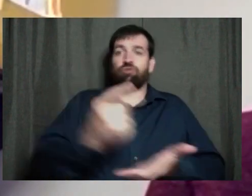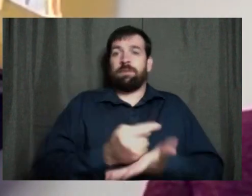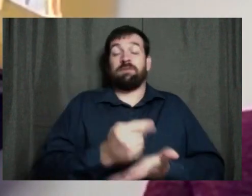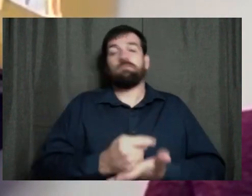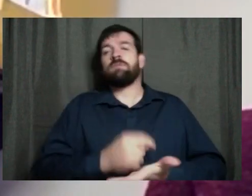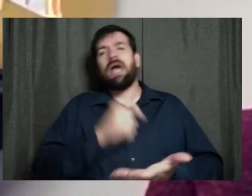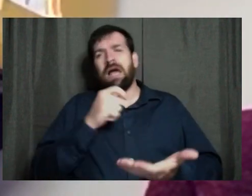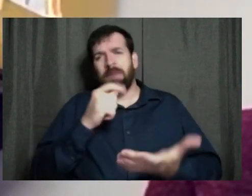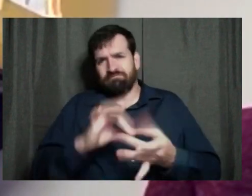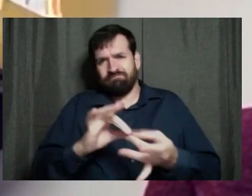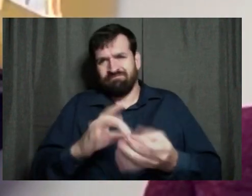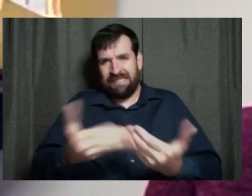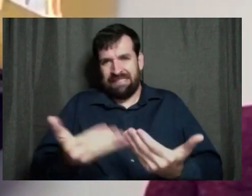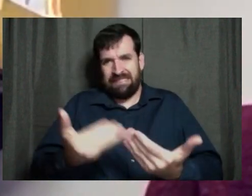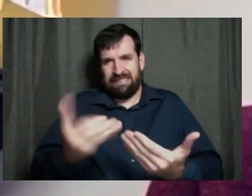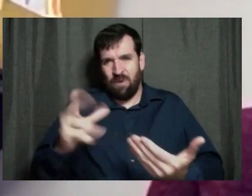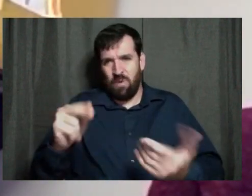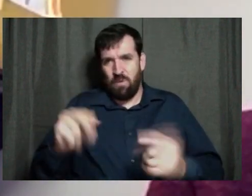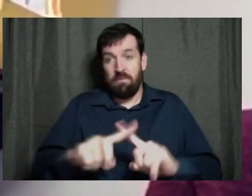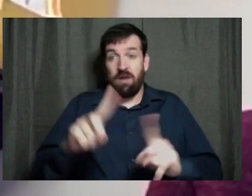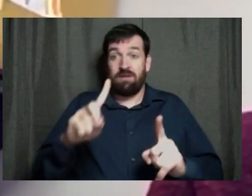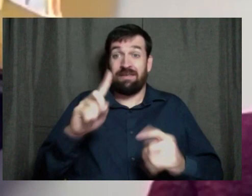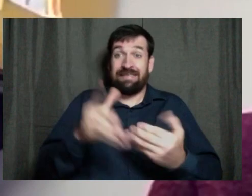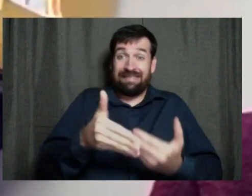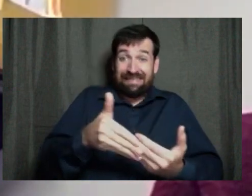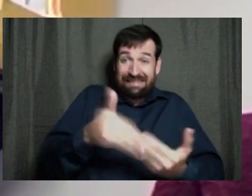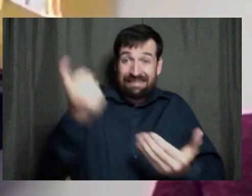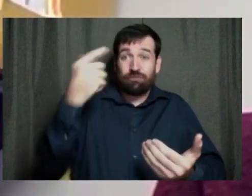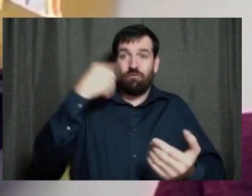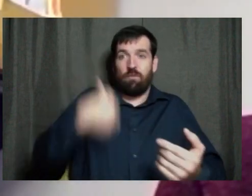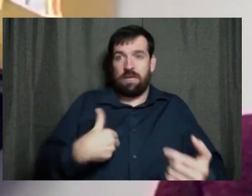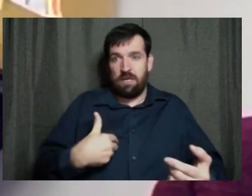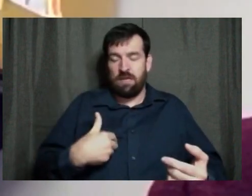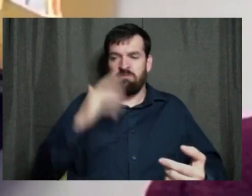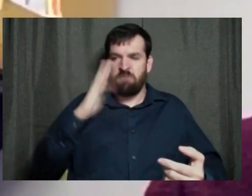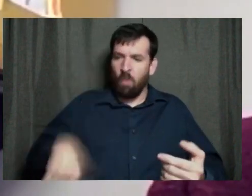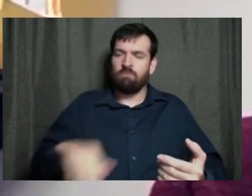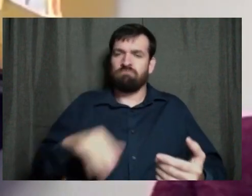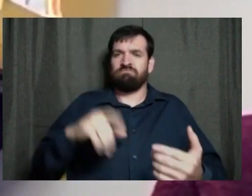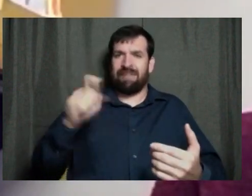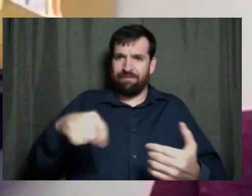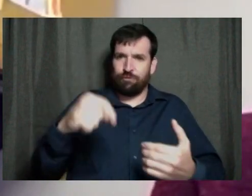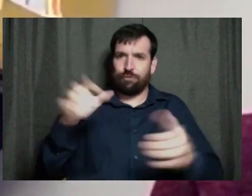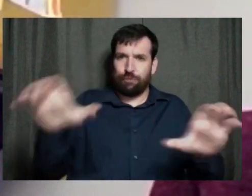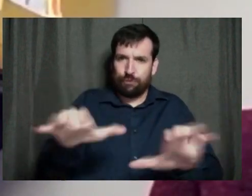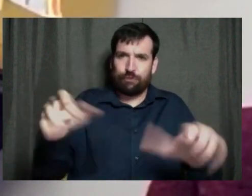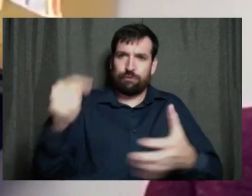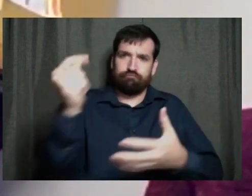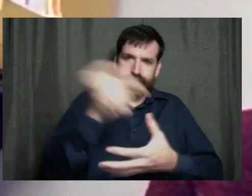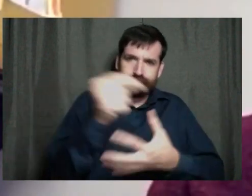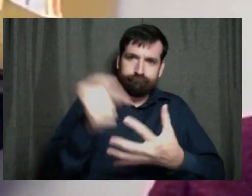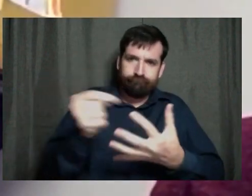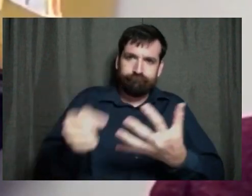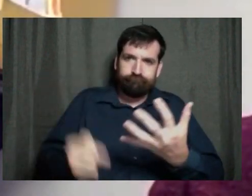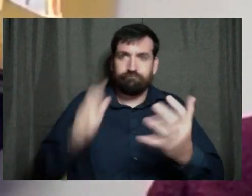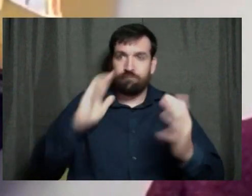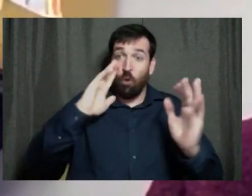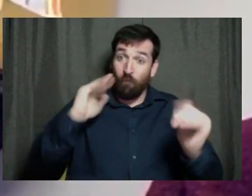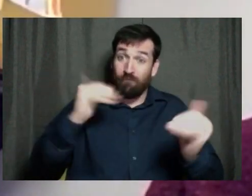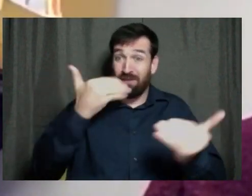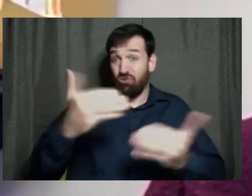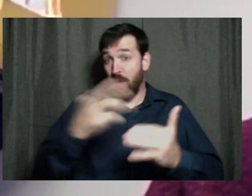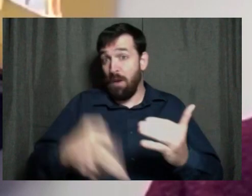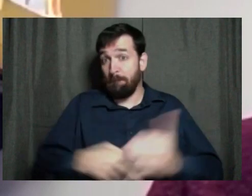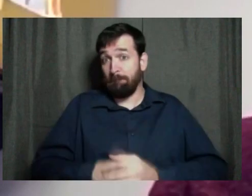was easy, but it was easier for me to do, knowing I just need to do these steps and hopefully I'll have a good outcome.